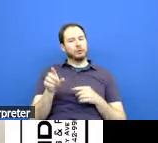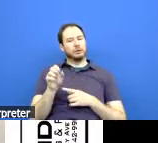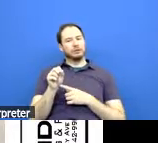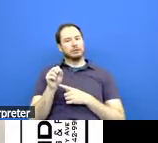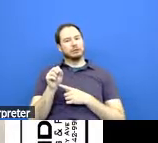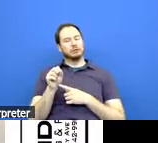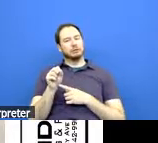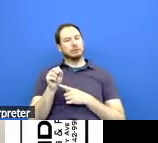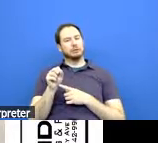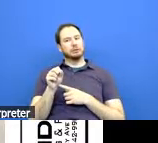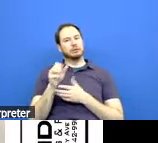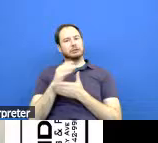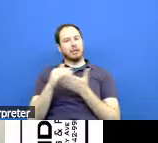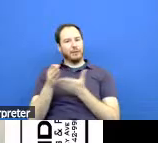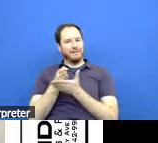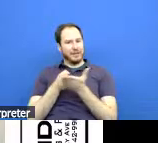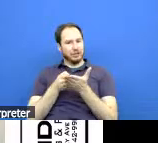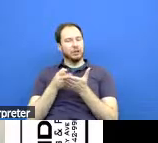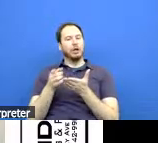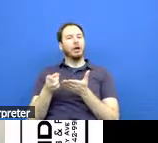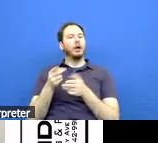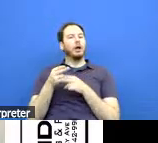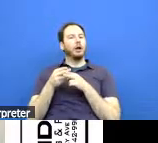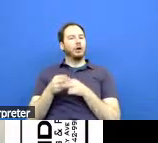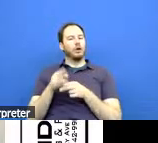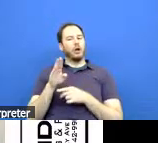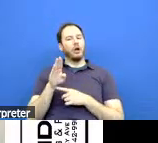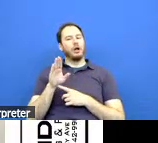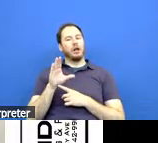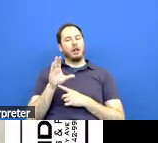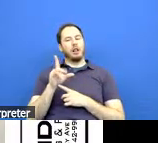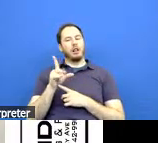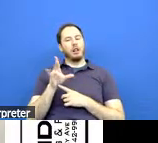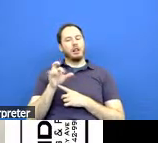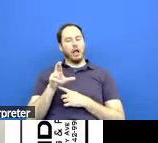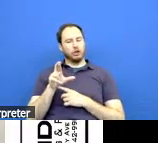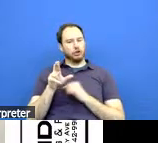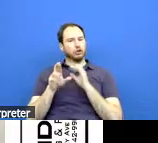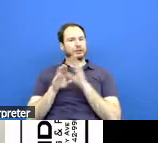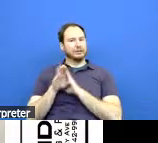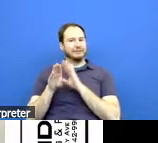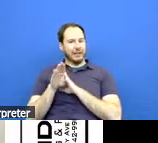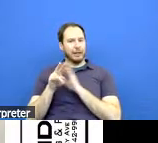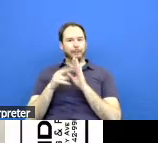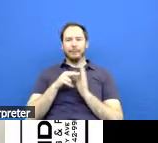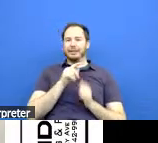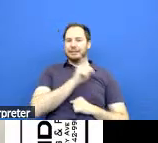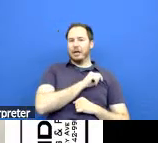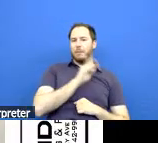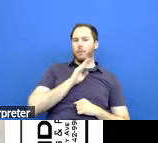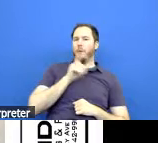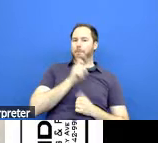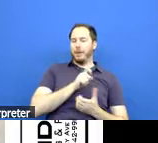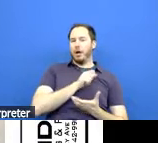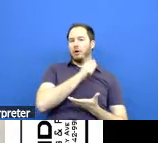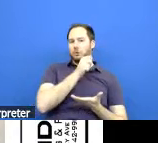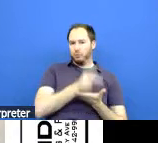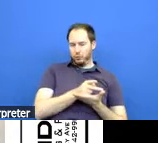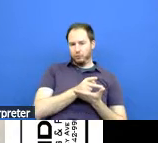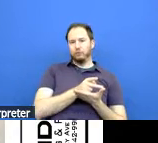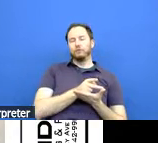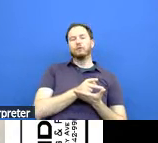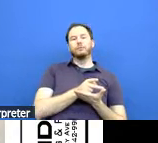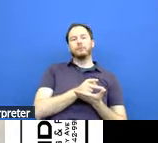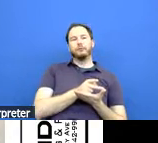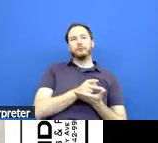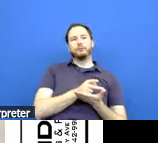subdivision. Because this is what we call a cluster development, the town board has to approve the open space.